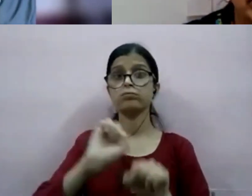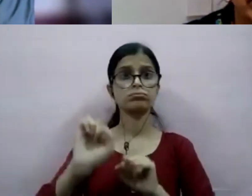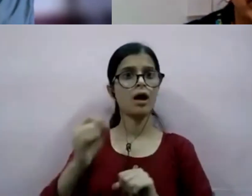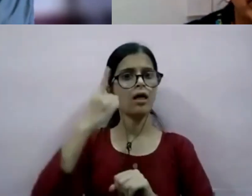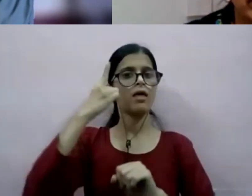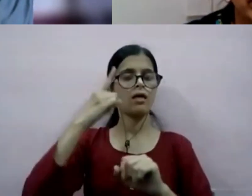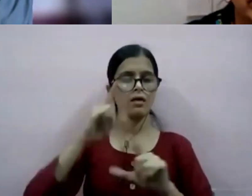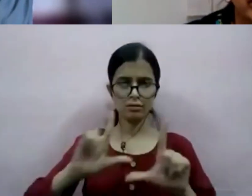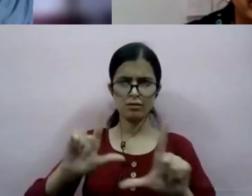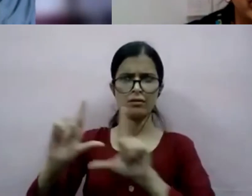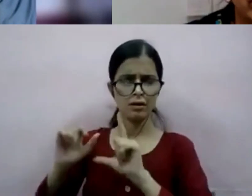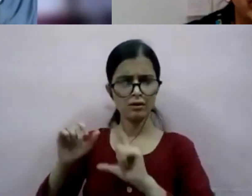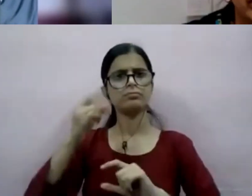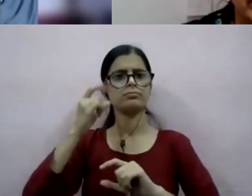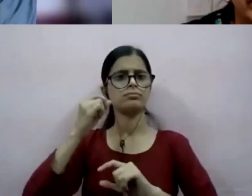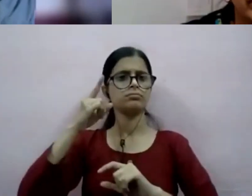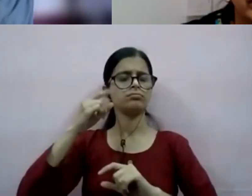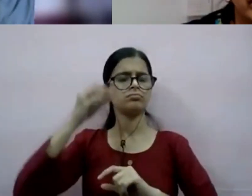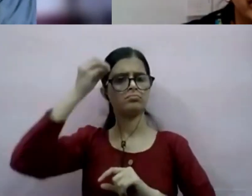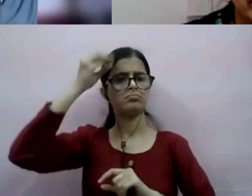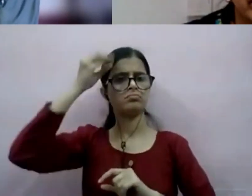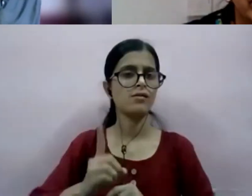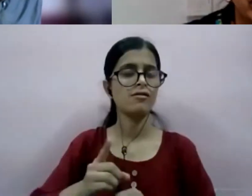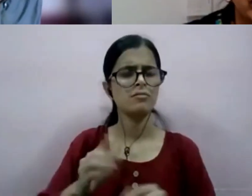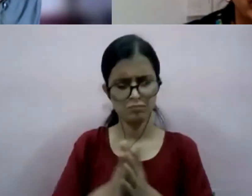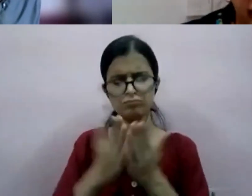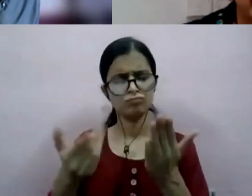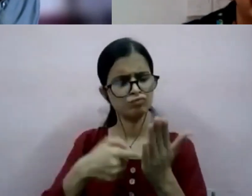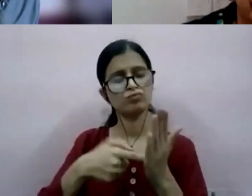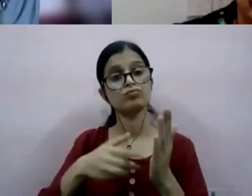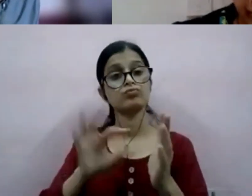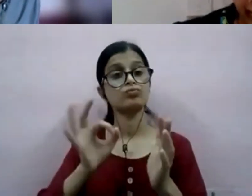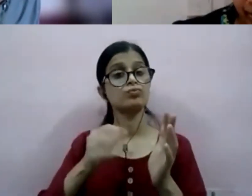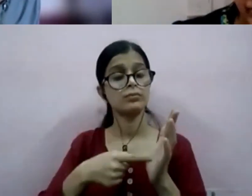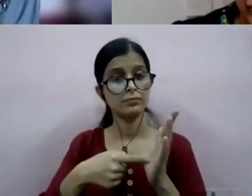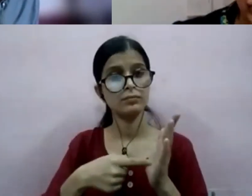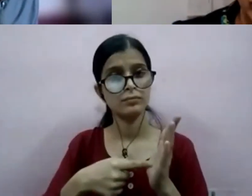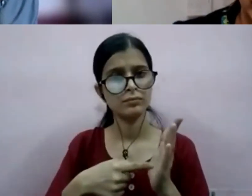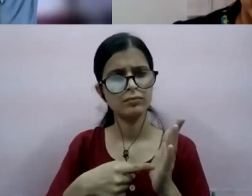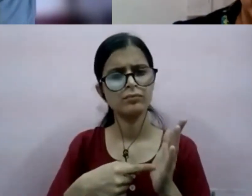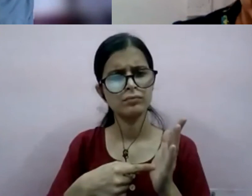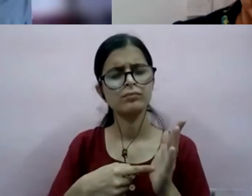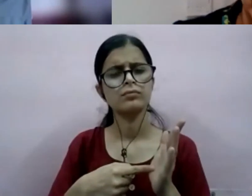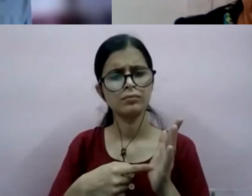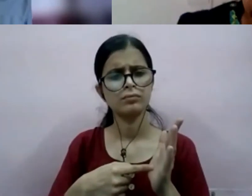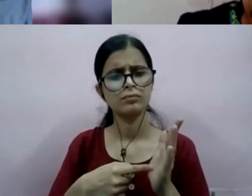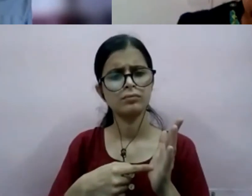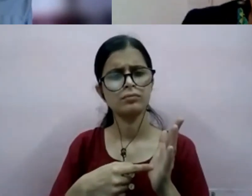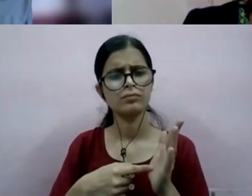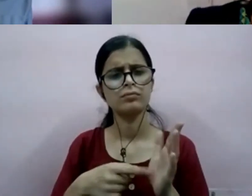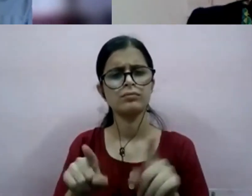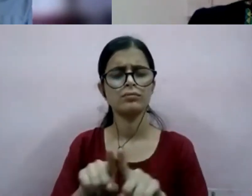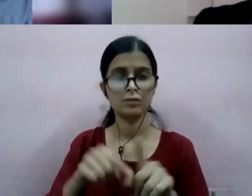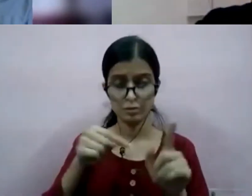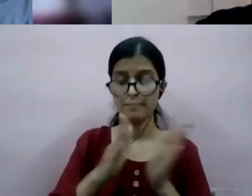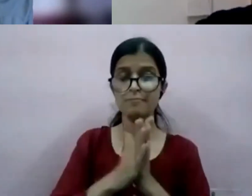well. And I think that, you know, there's a great book by Nicholas Rose called Our Psychiatric Futures, where, you know, he's able, in